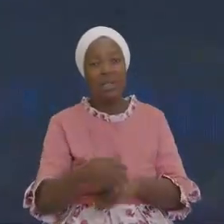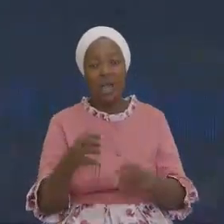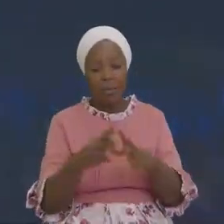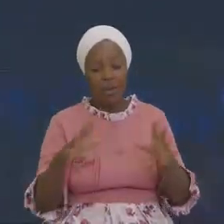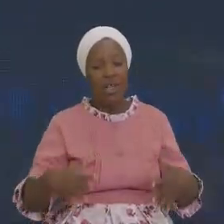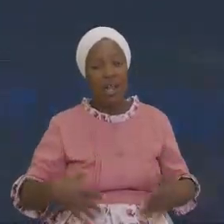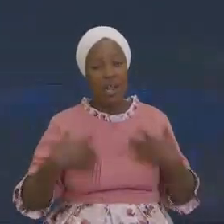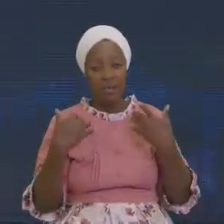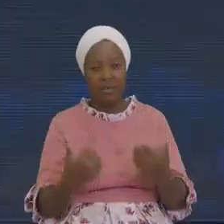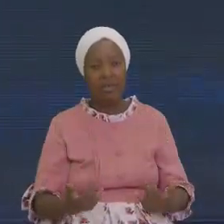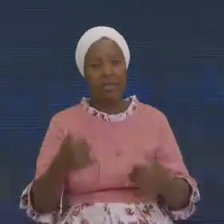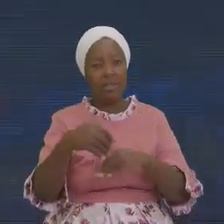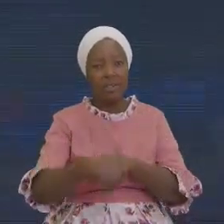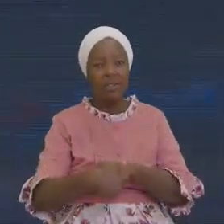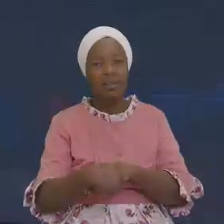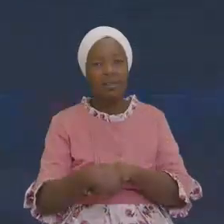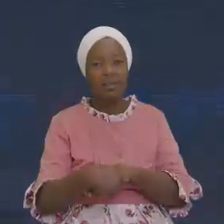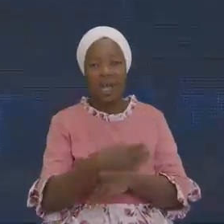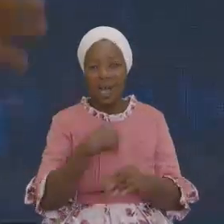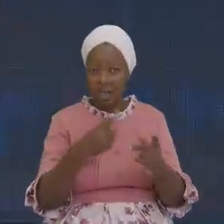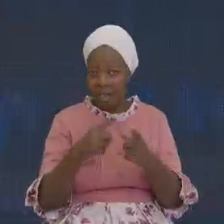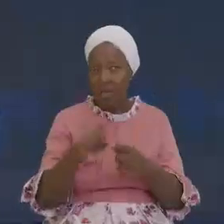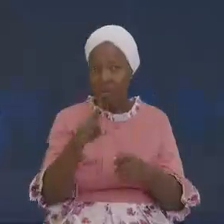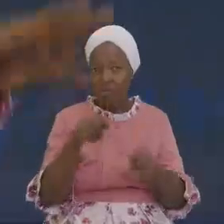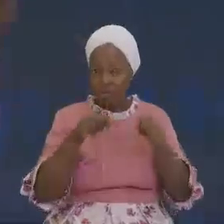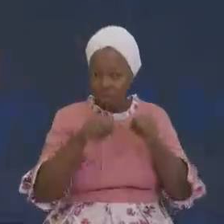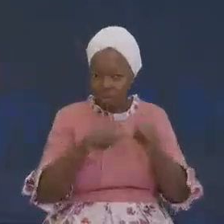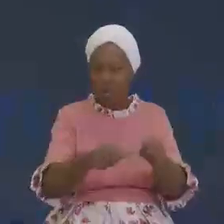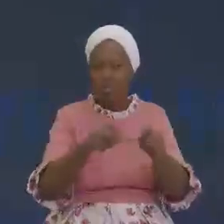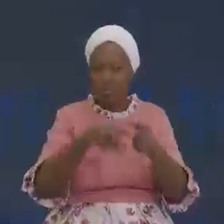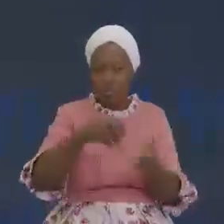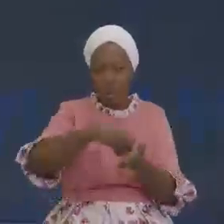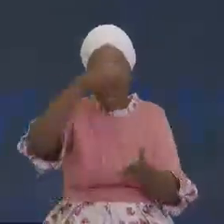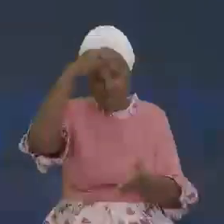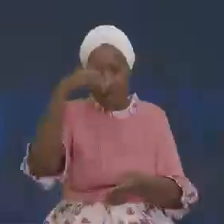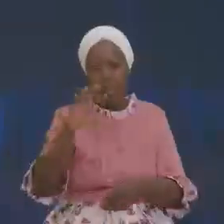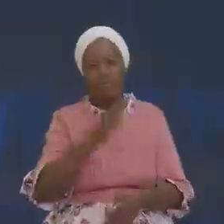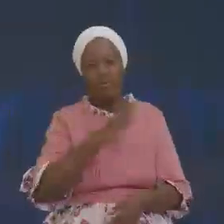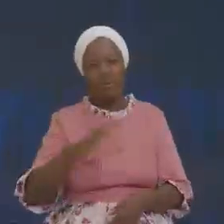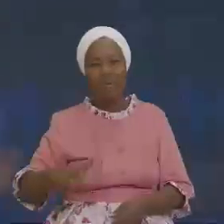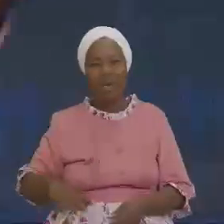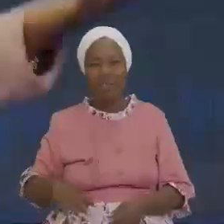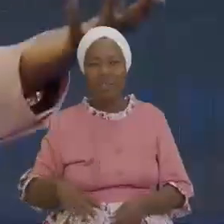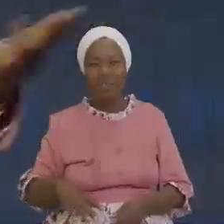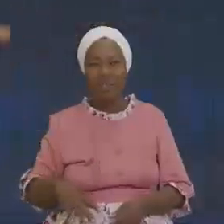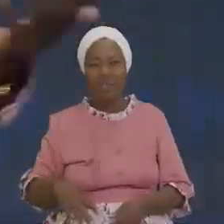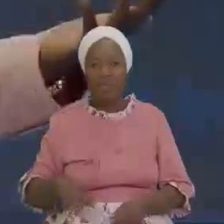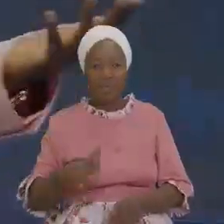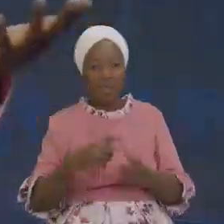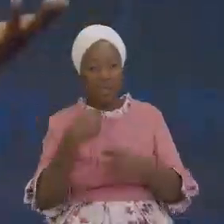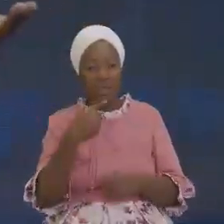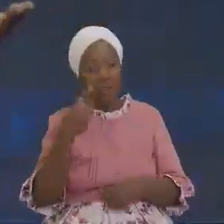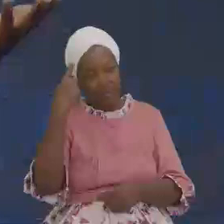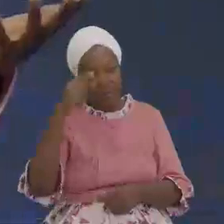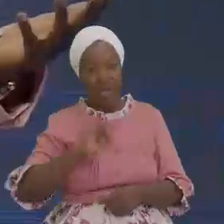life tonight. And then you now continue to learn of Christ. It says, for I am meek and